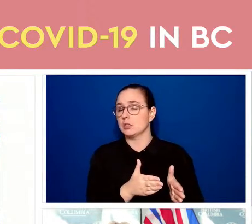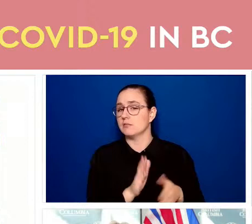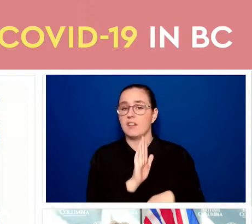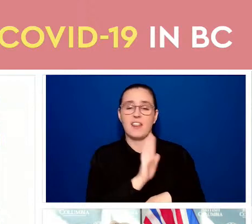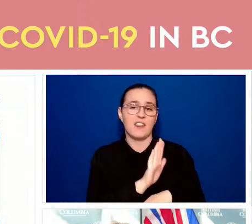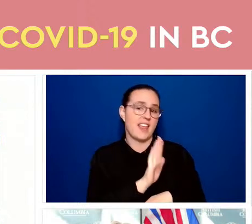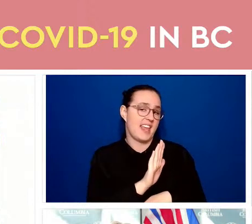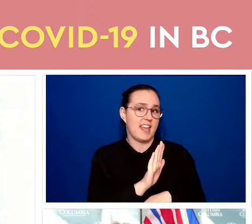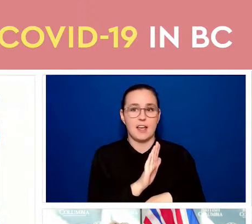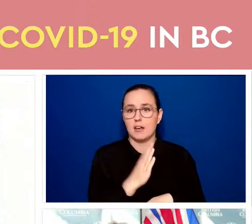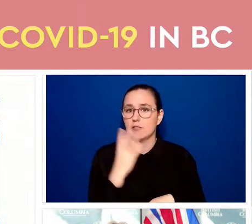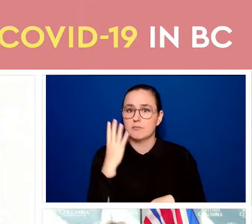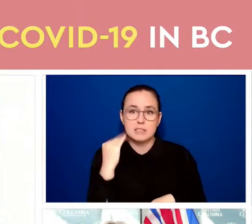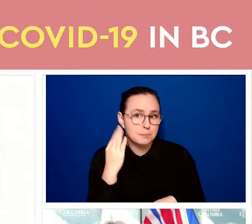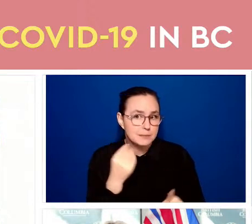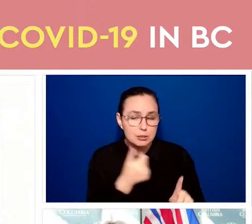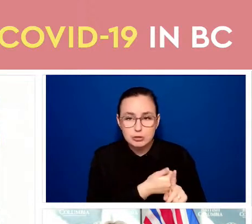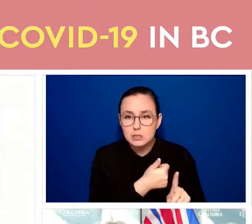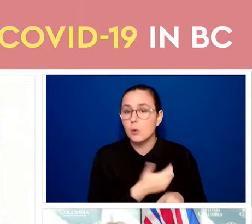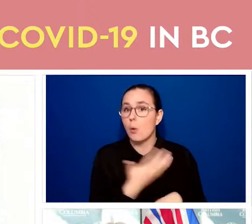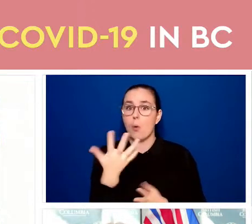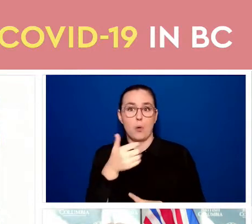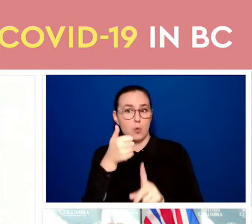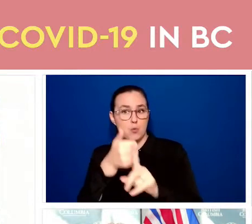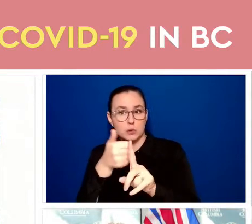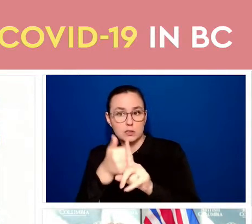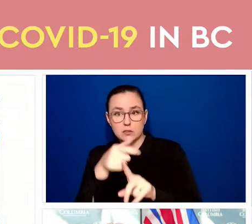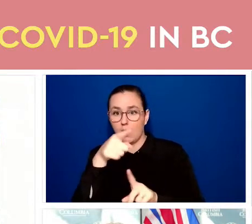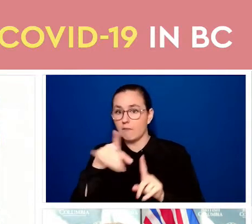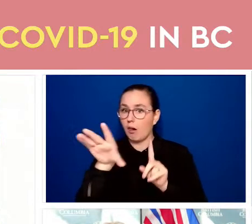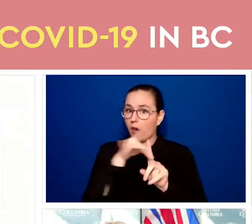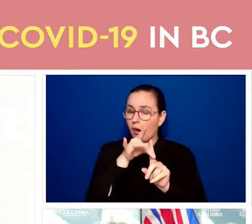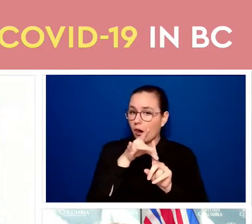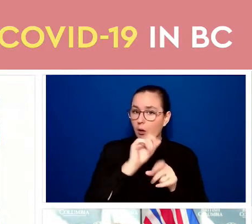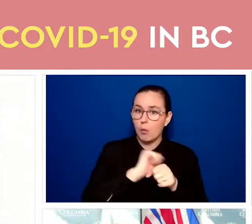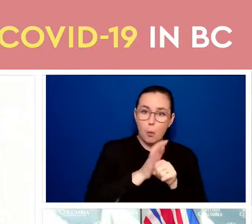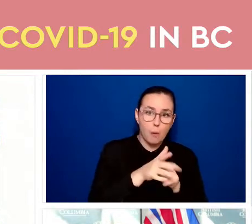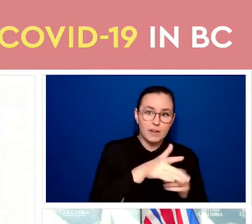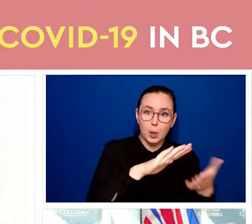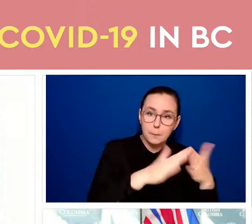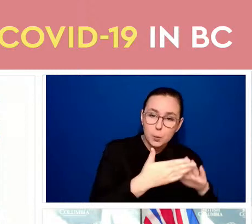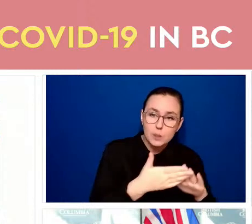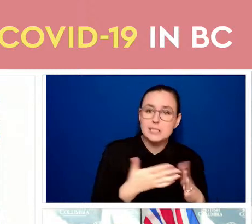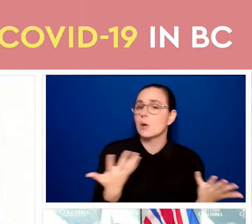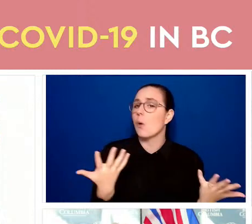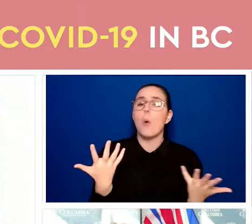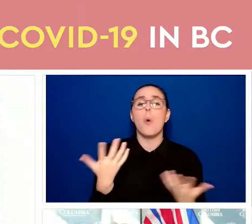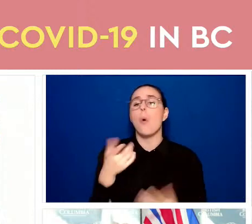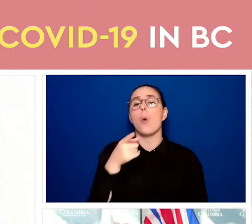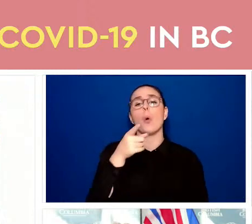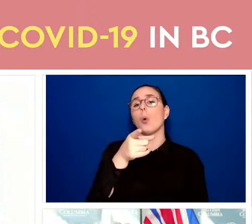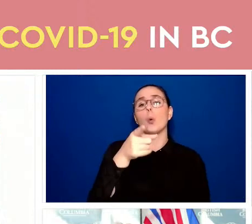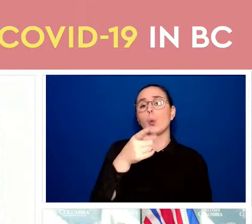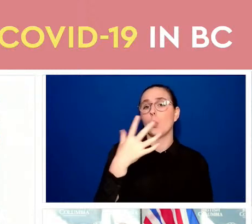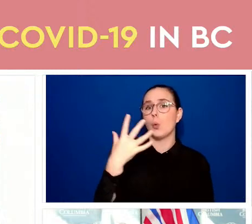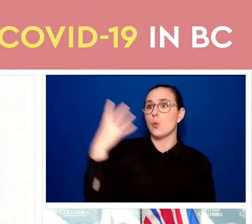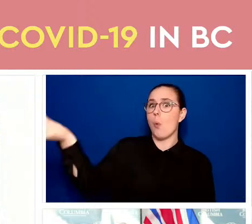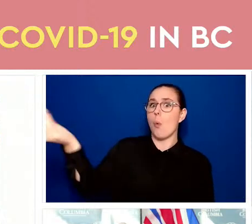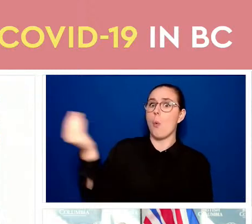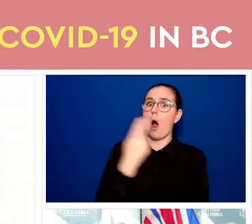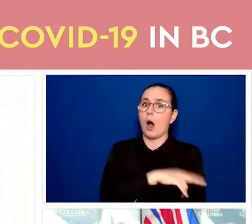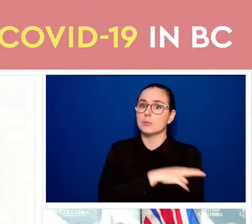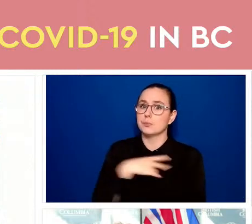whether you have COVID in the community, whether you're somebody who was infected while you were in hospital for something else, we report